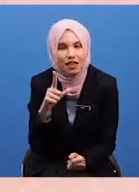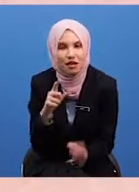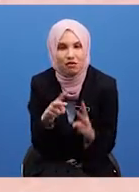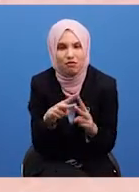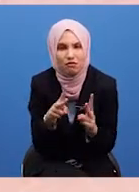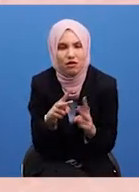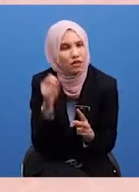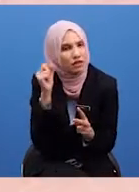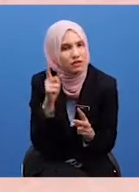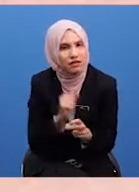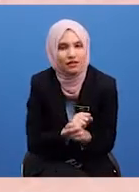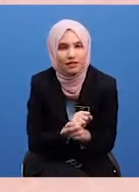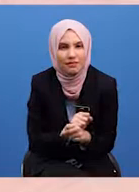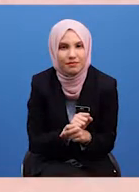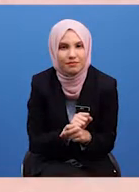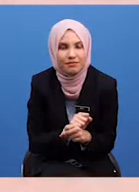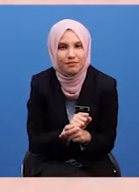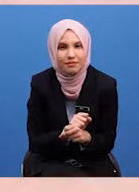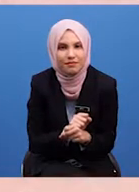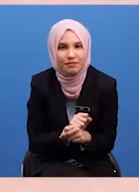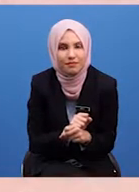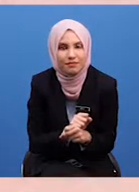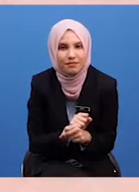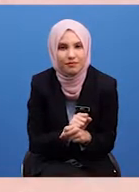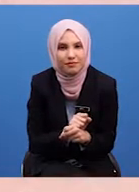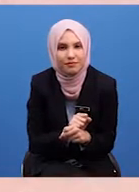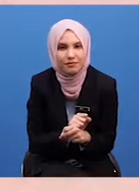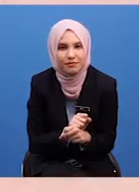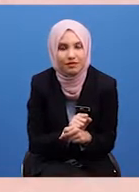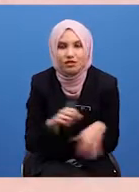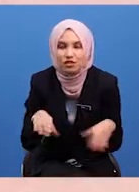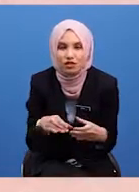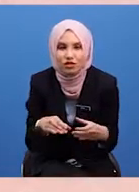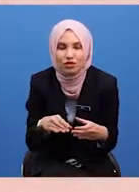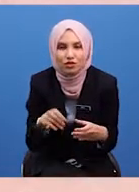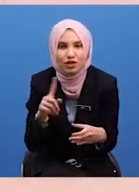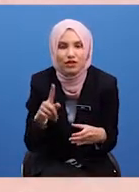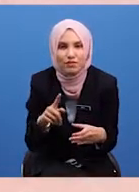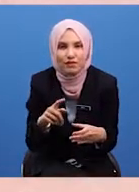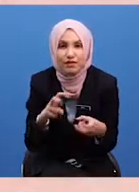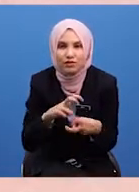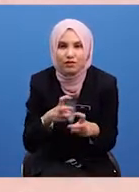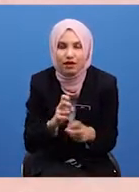thinks thoroughly about exposing Joff since she is afraid that Joff might get into trouble.